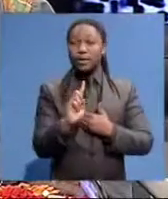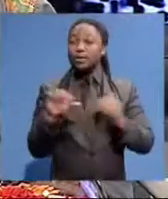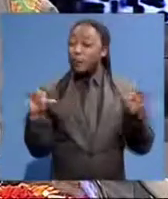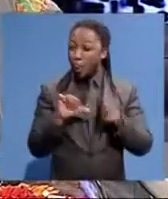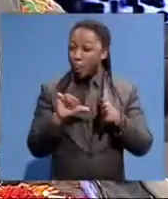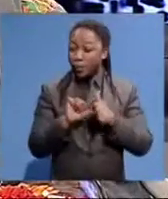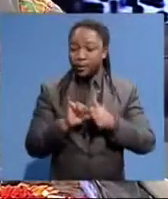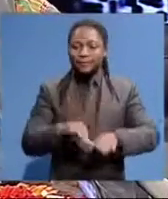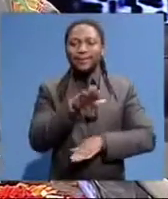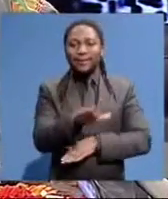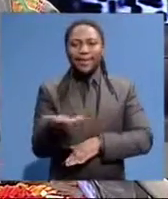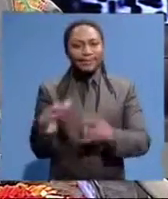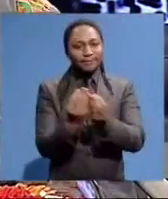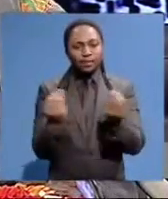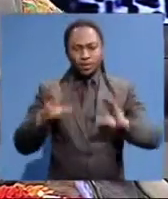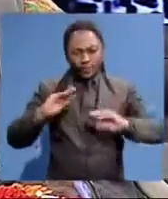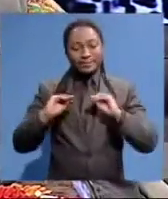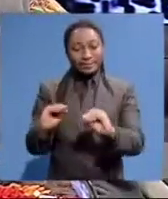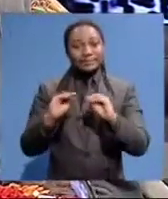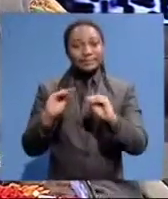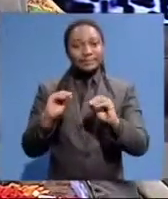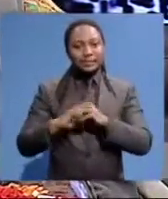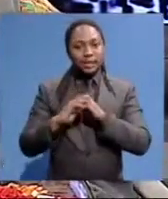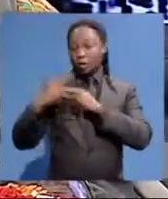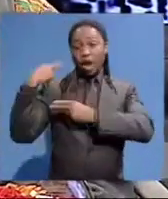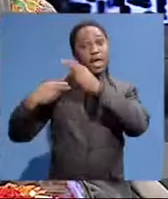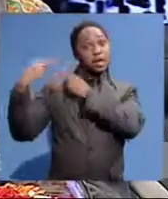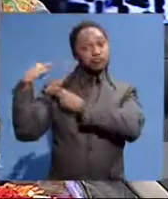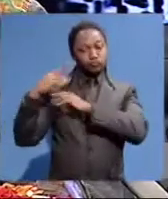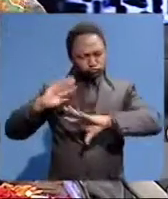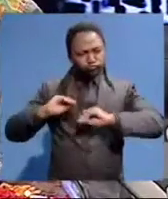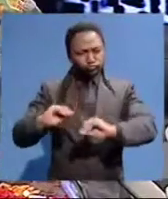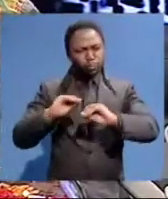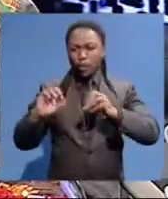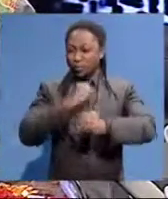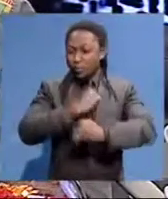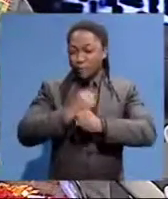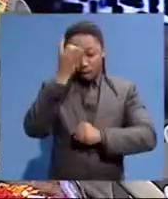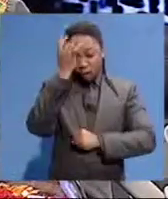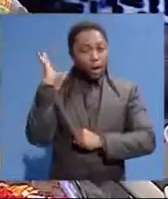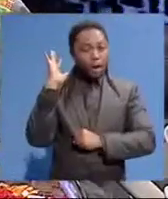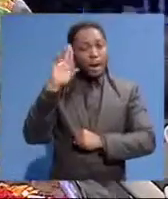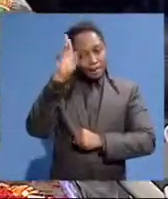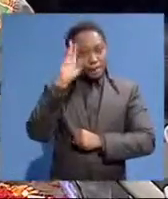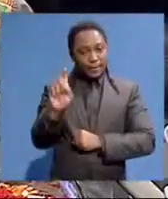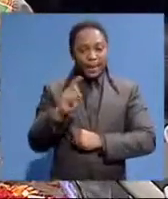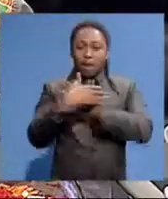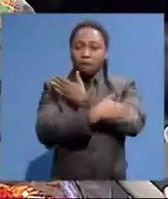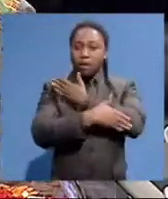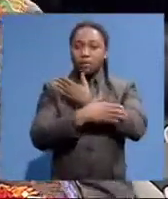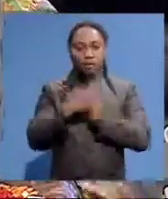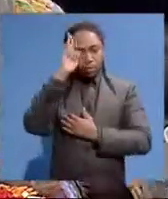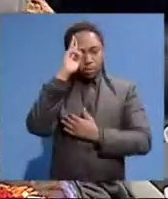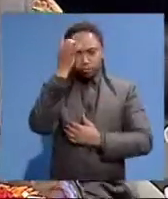our children too, you know, and the history we teach our children, that we don't forget, that we remember, because a country without memory is